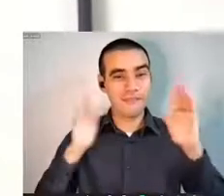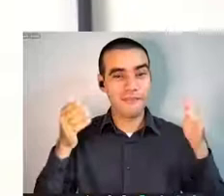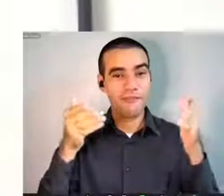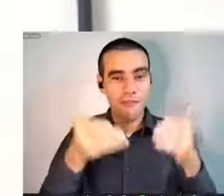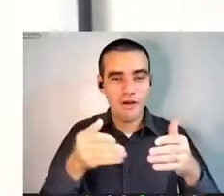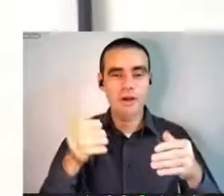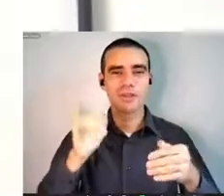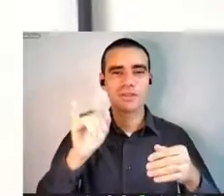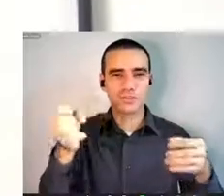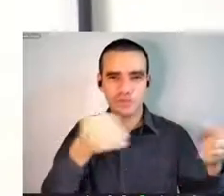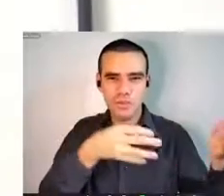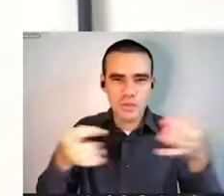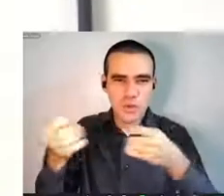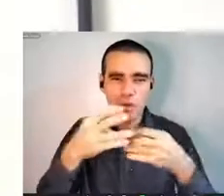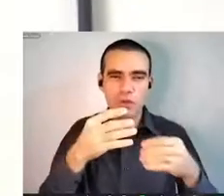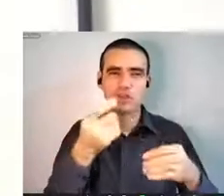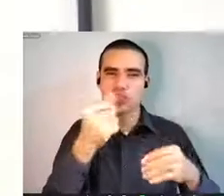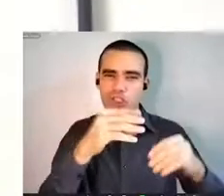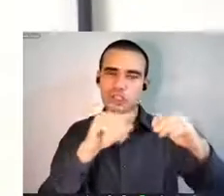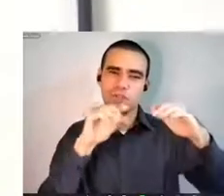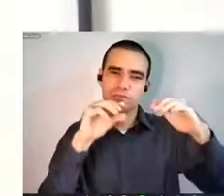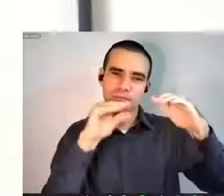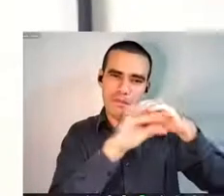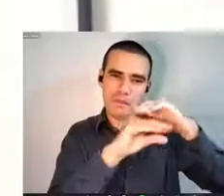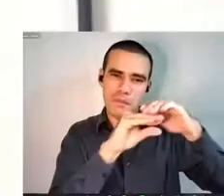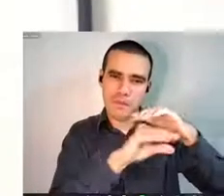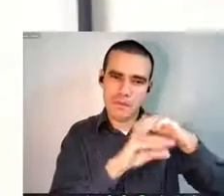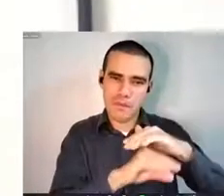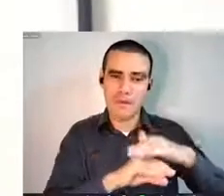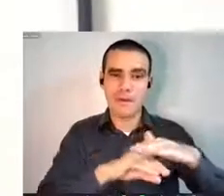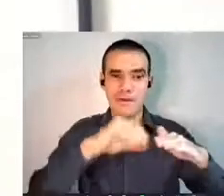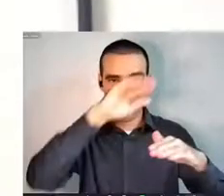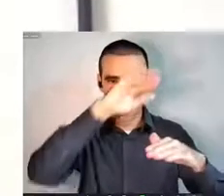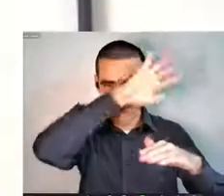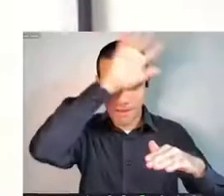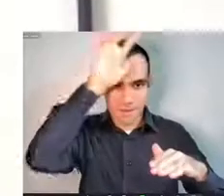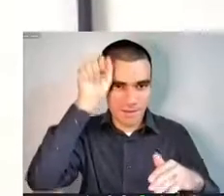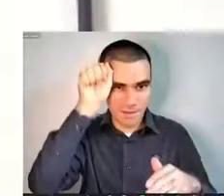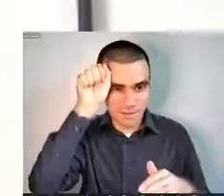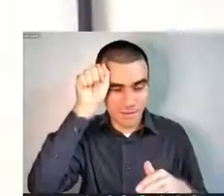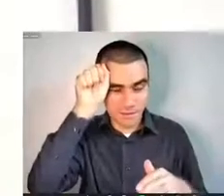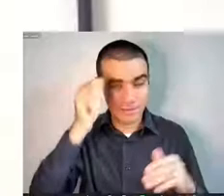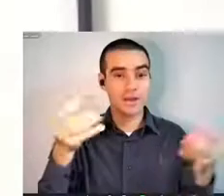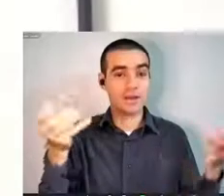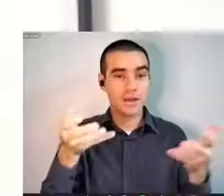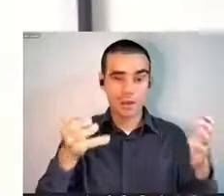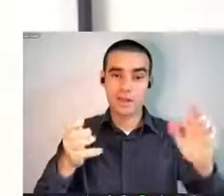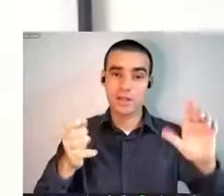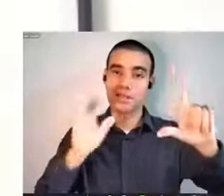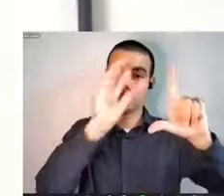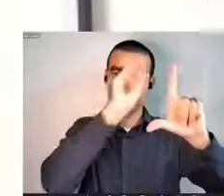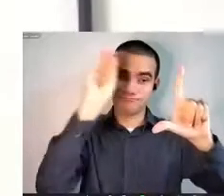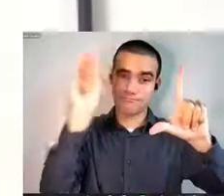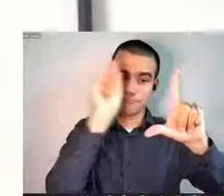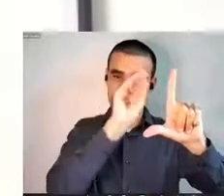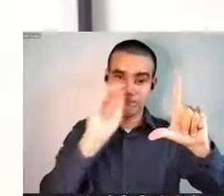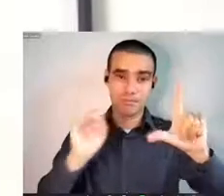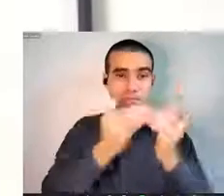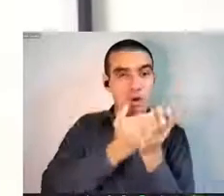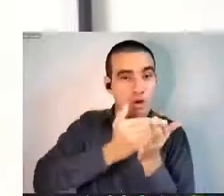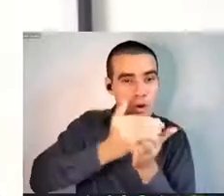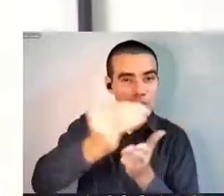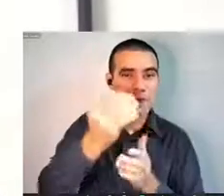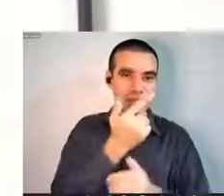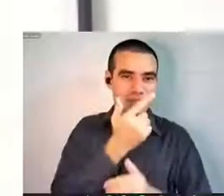Welcome to the Investment and Innovation in the Bioeconomy Forum. We are starting one more panel